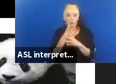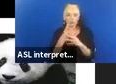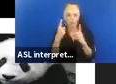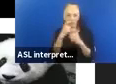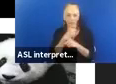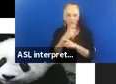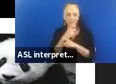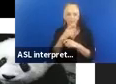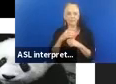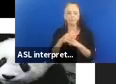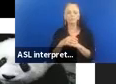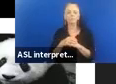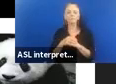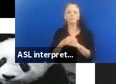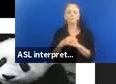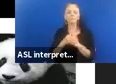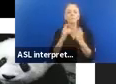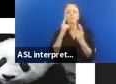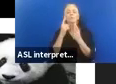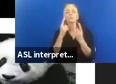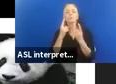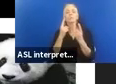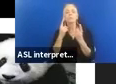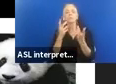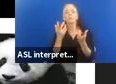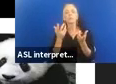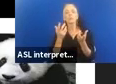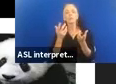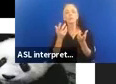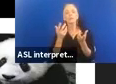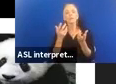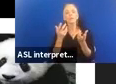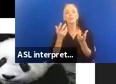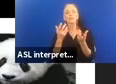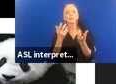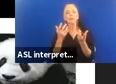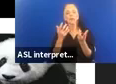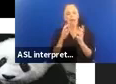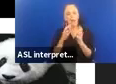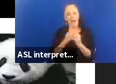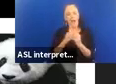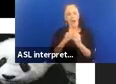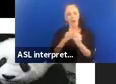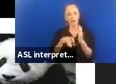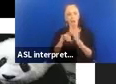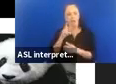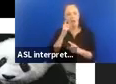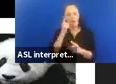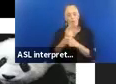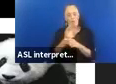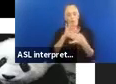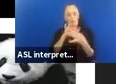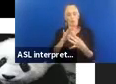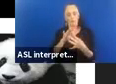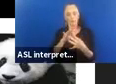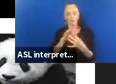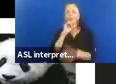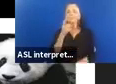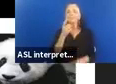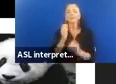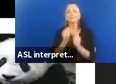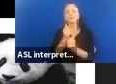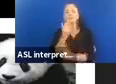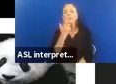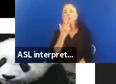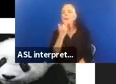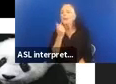start to think about what does it look like to move into right relationship, not just with the cute megafauna and